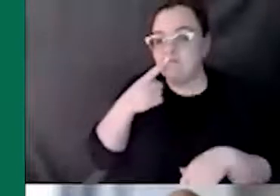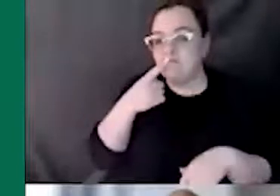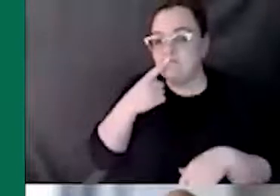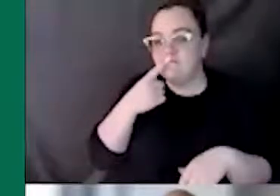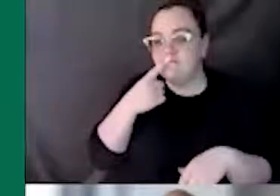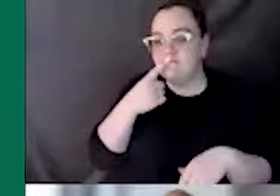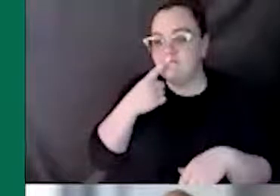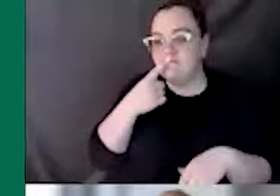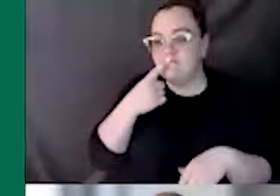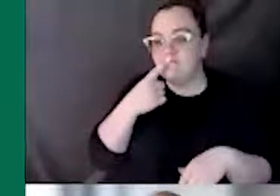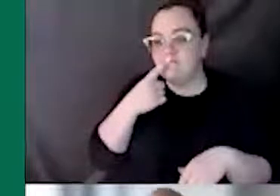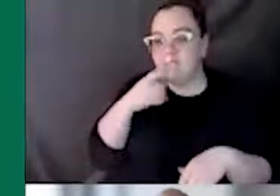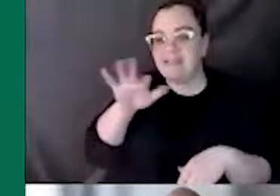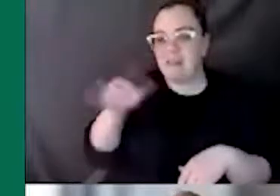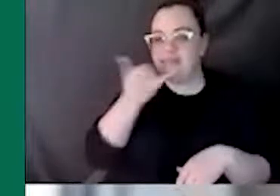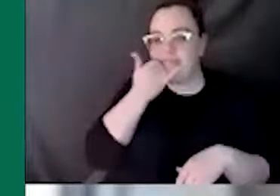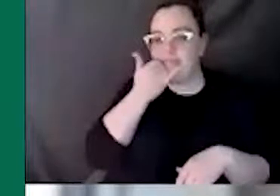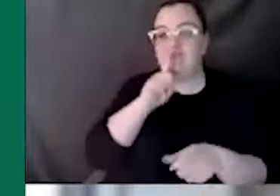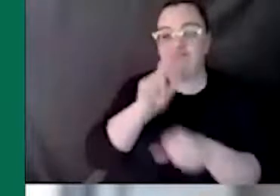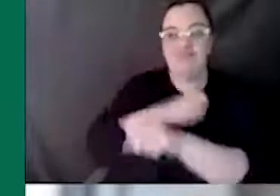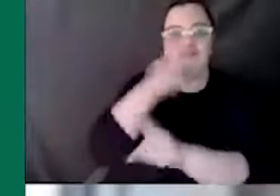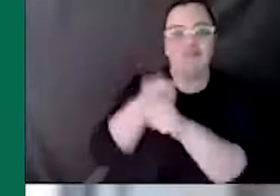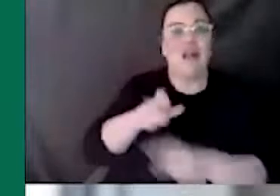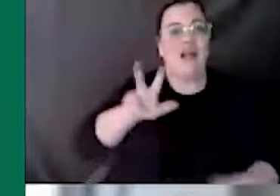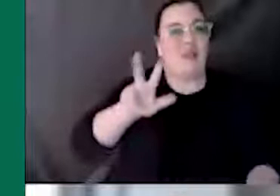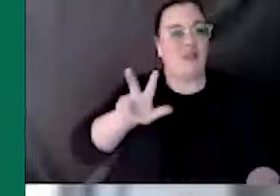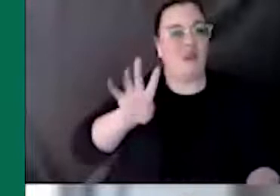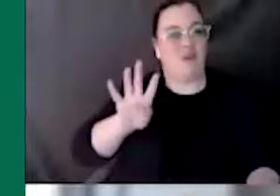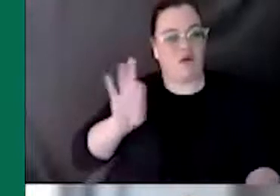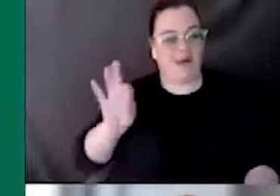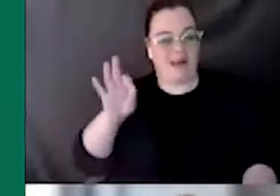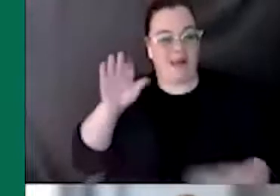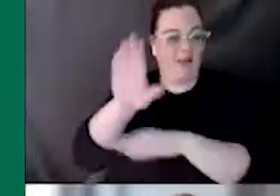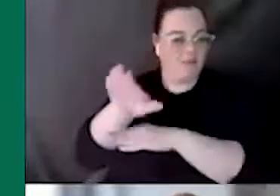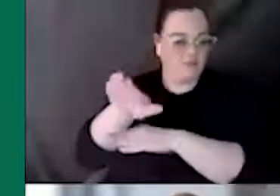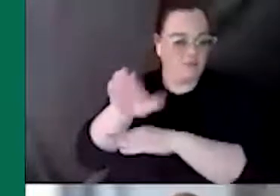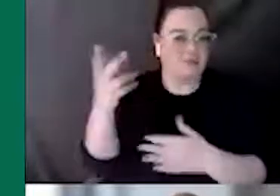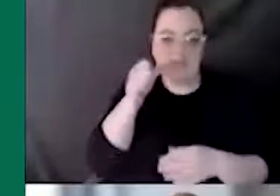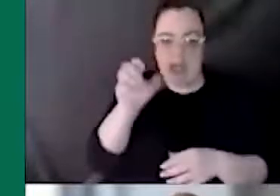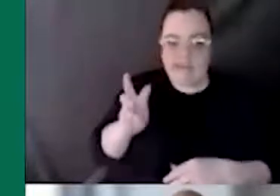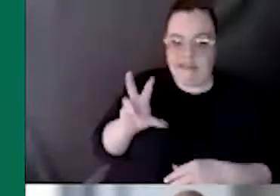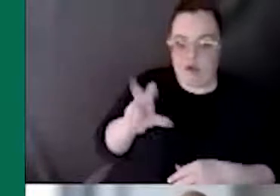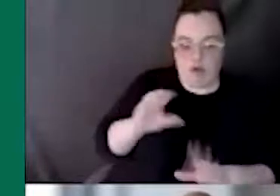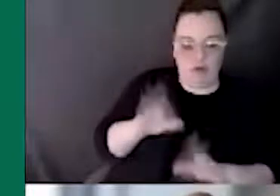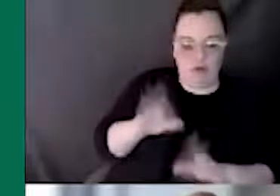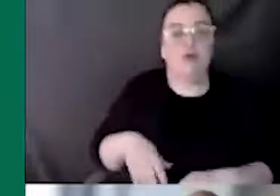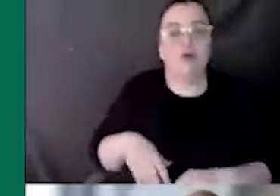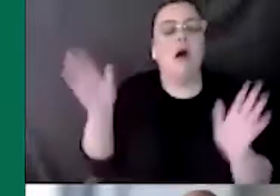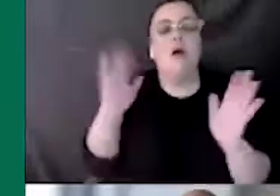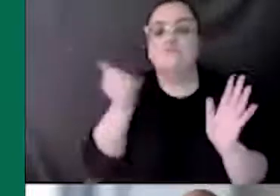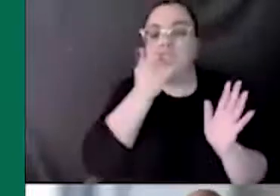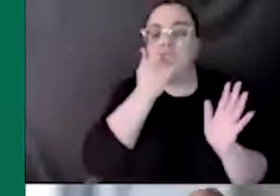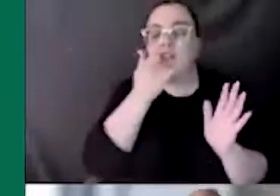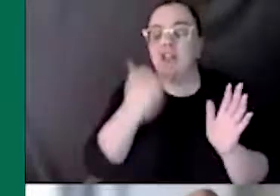should be 3:49 p.m. That one hit middle of the afternoon. Oh no, I'm sorry, that's the next